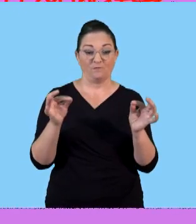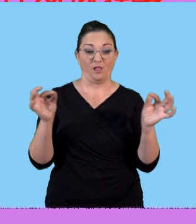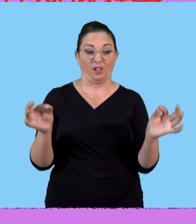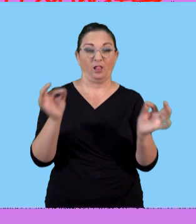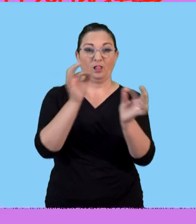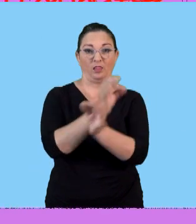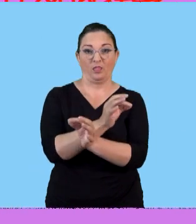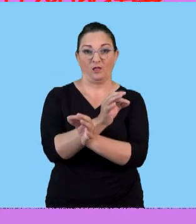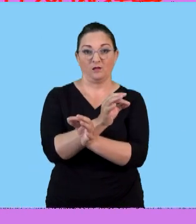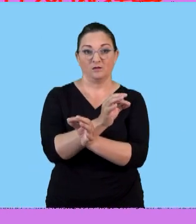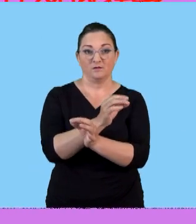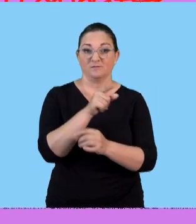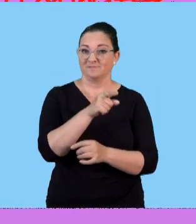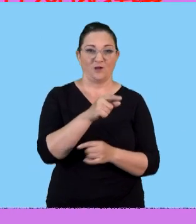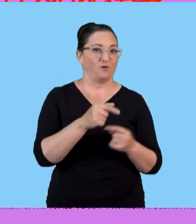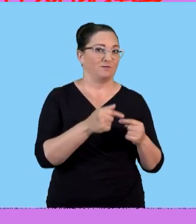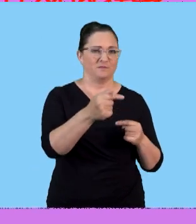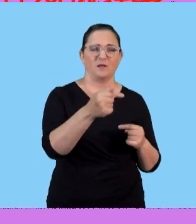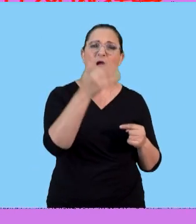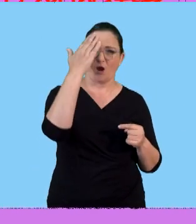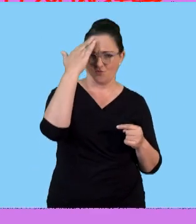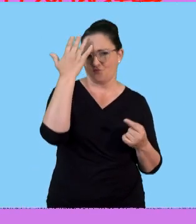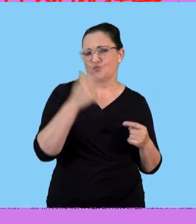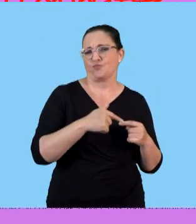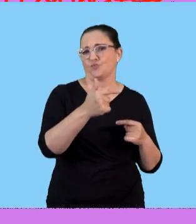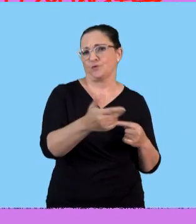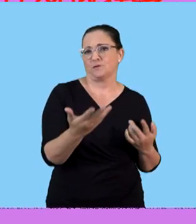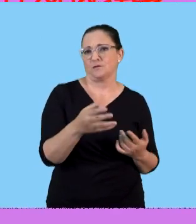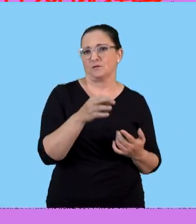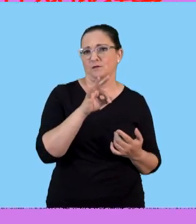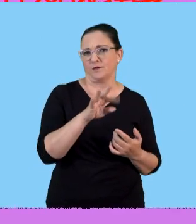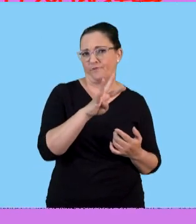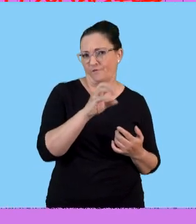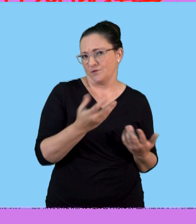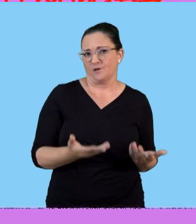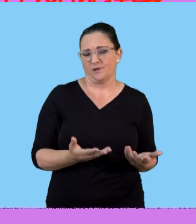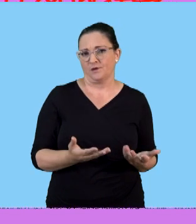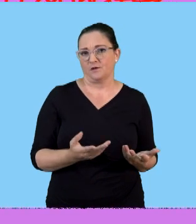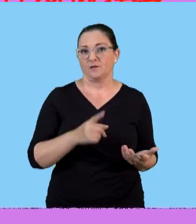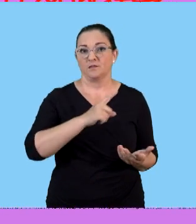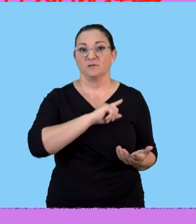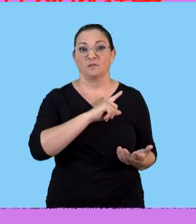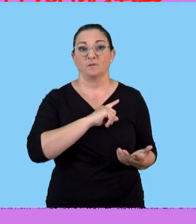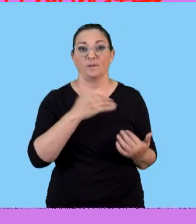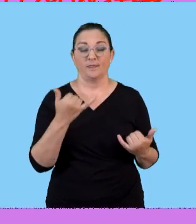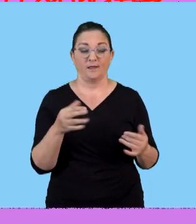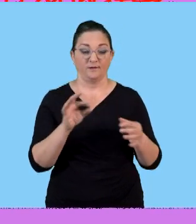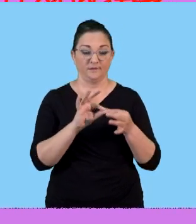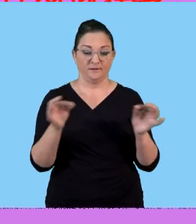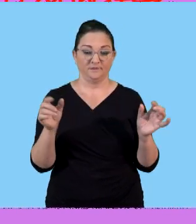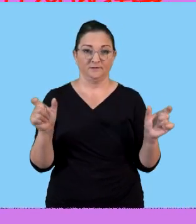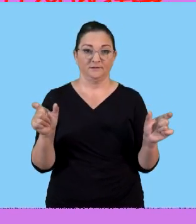change the subject of the formula. No longer distance. I already know the distance is 340 kilometers. Are we clear? So therefore, I will